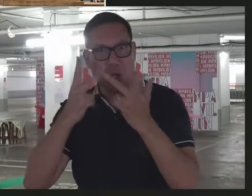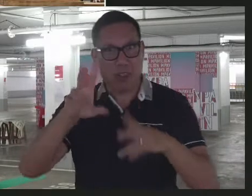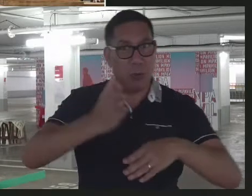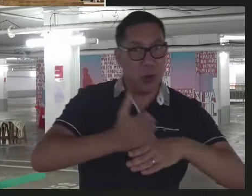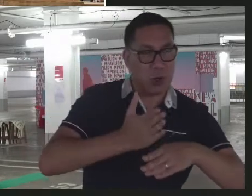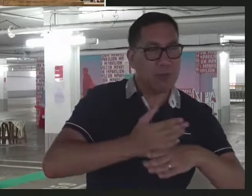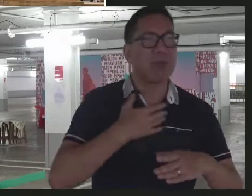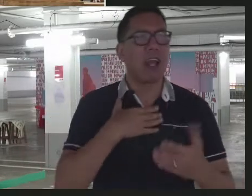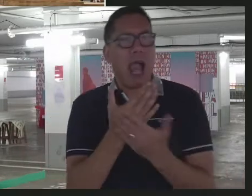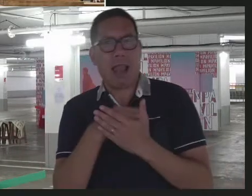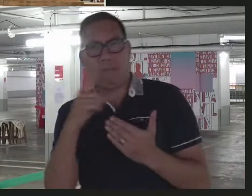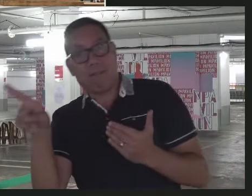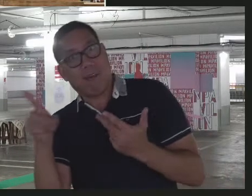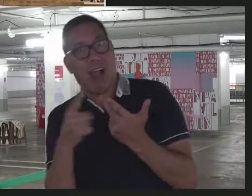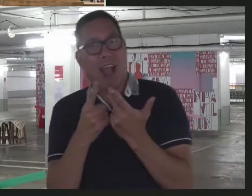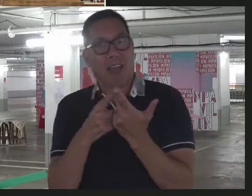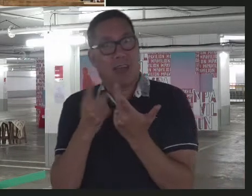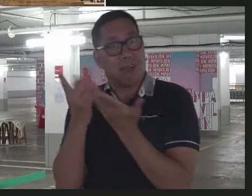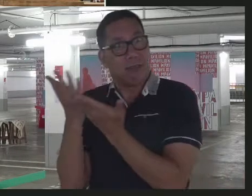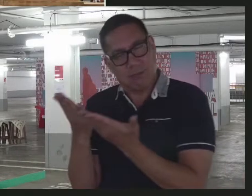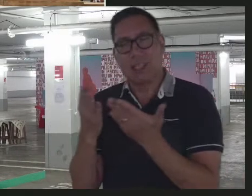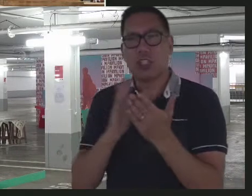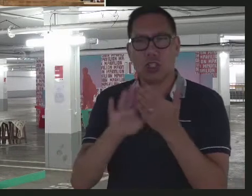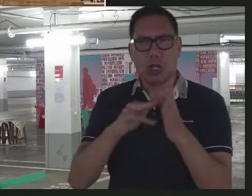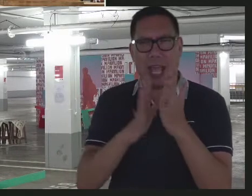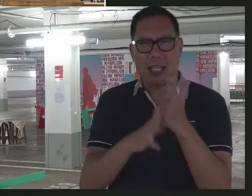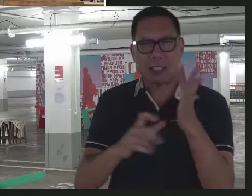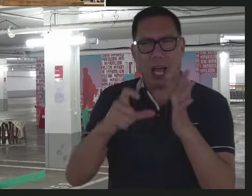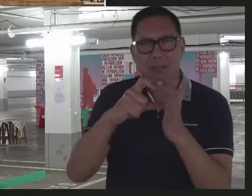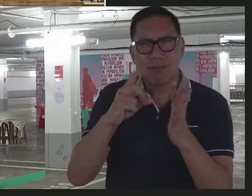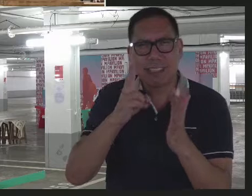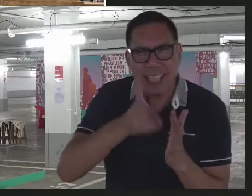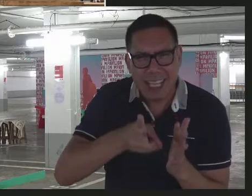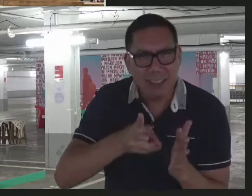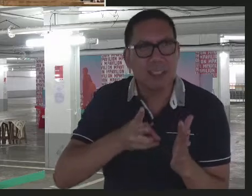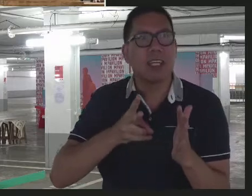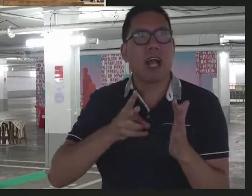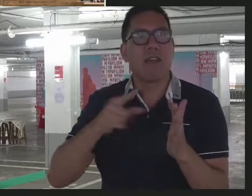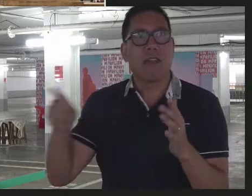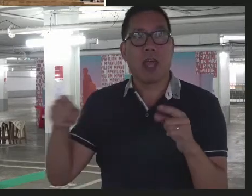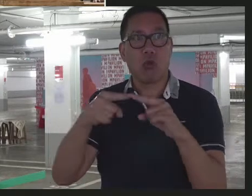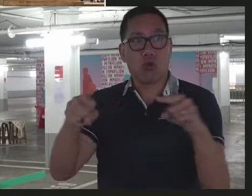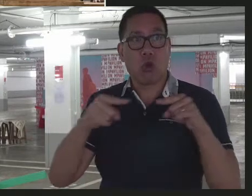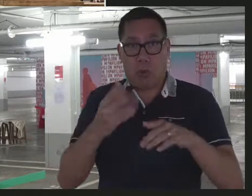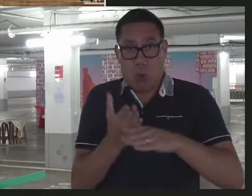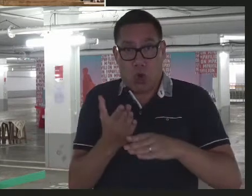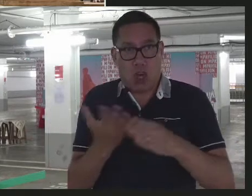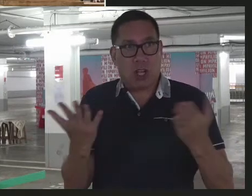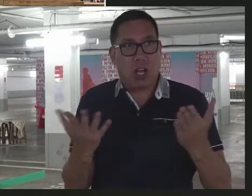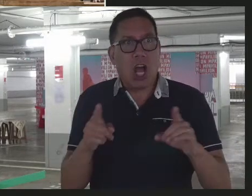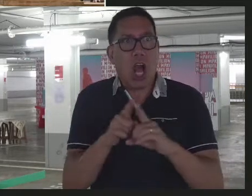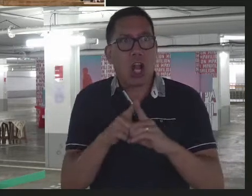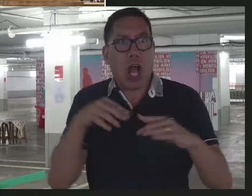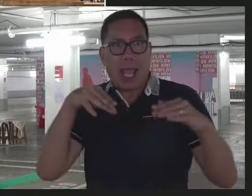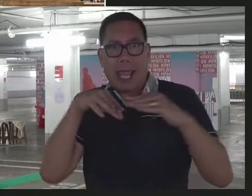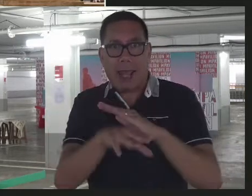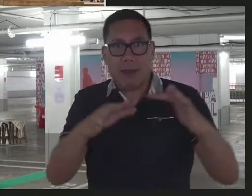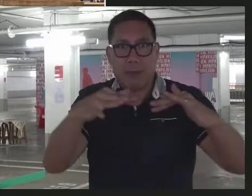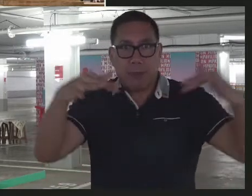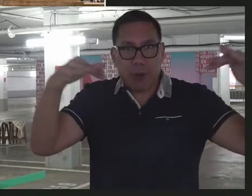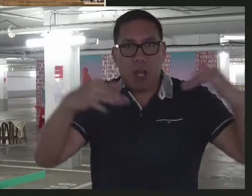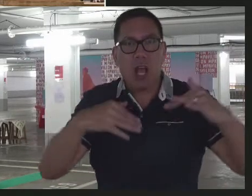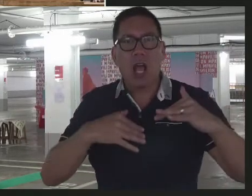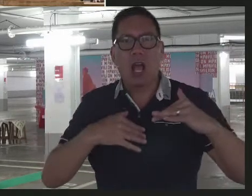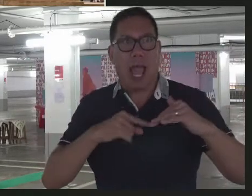loved this one too, is another view into the Hansard suite, and then it's that really inside outside. And this my daughter sent